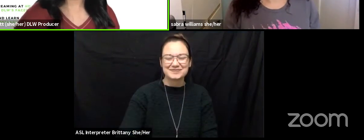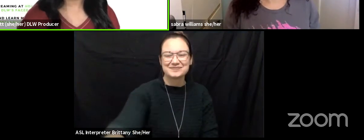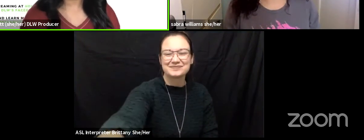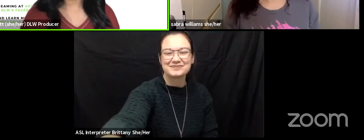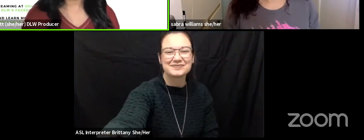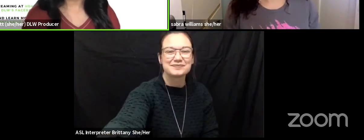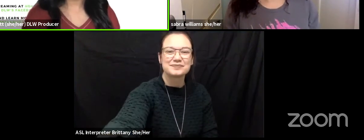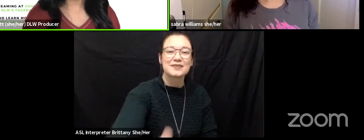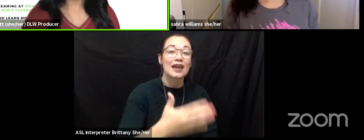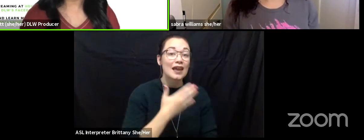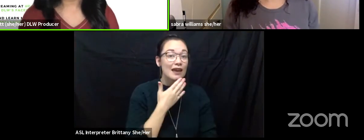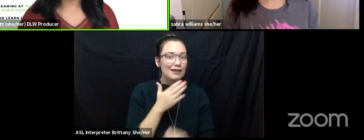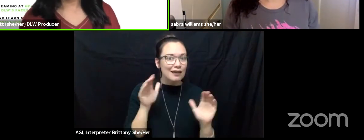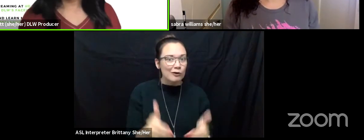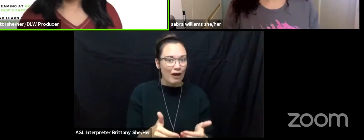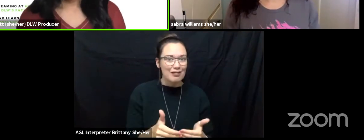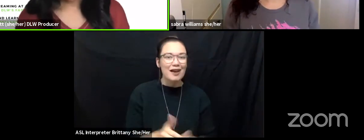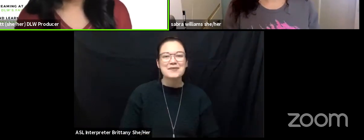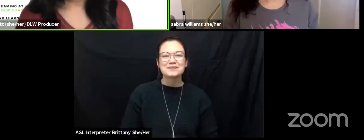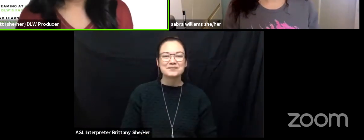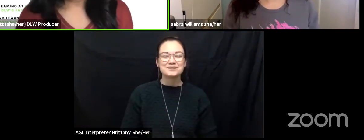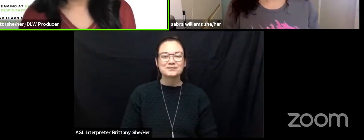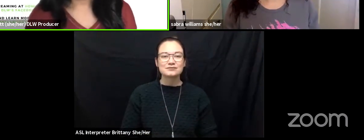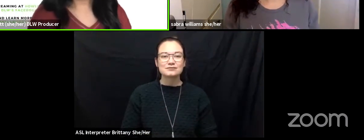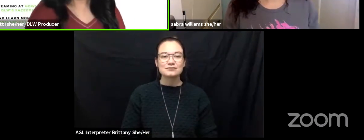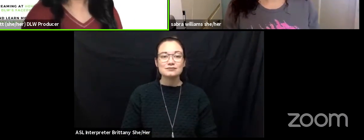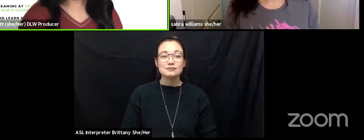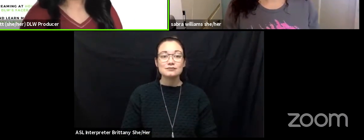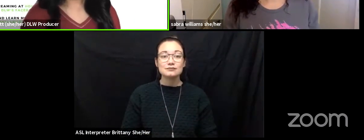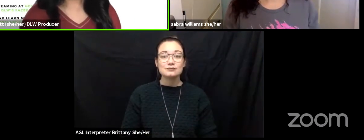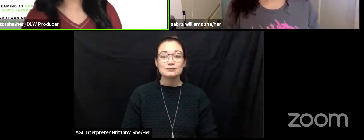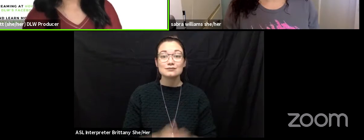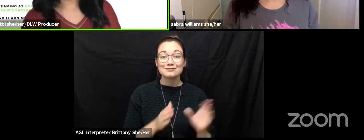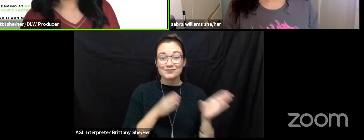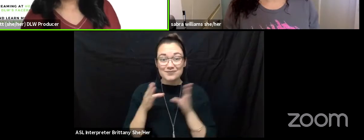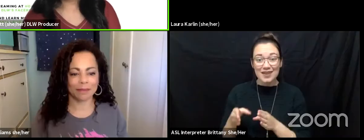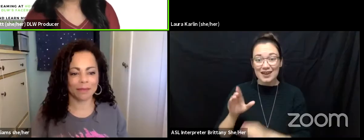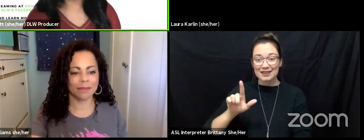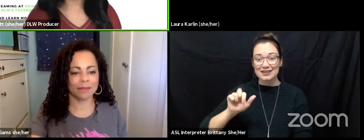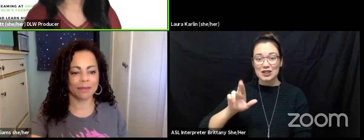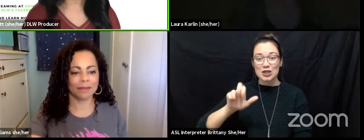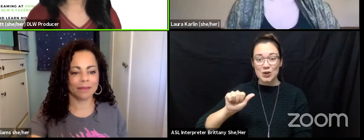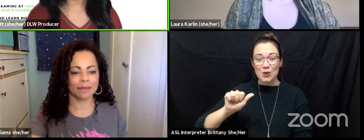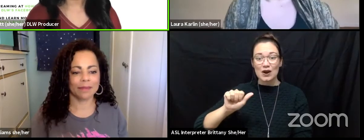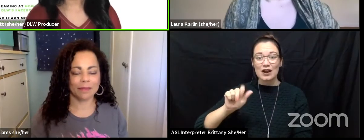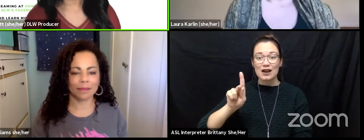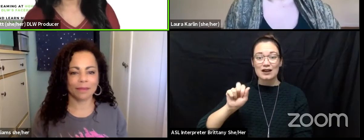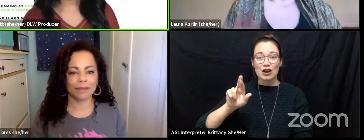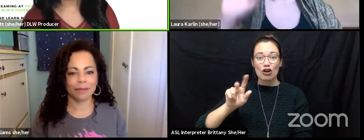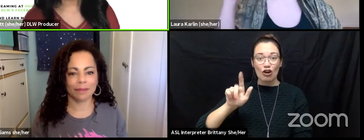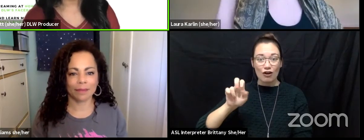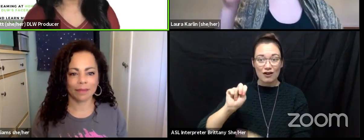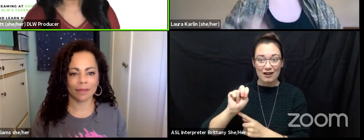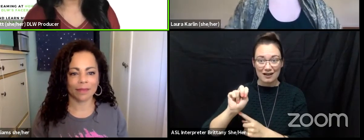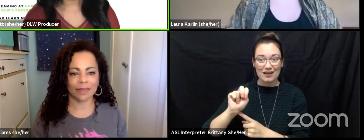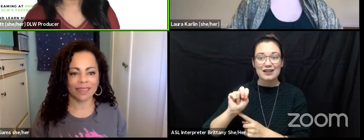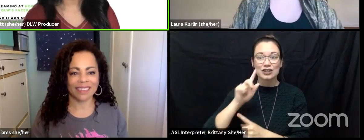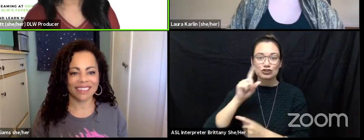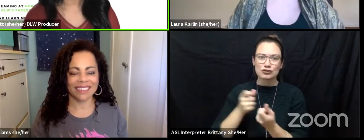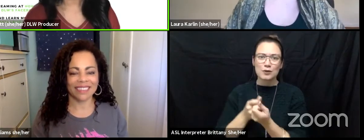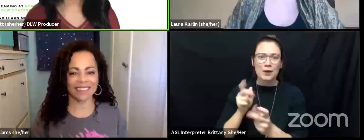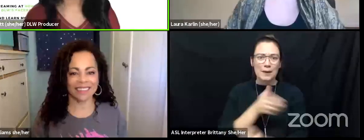Thank you. Welcome. We're so happy to have you. Laura Karlin is a choreographer, teacher, and advocate for empowering people of all